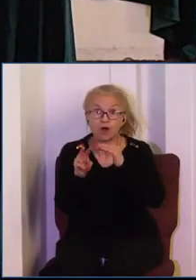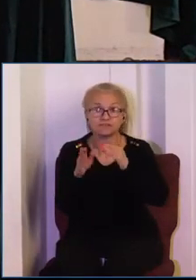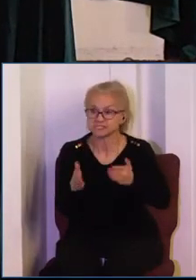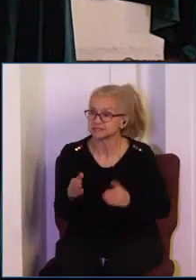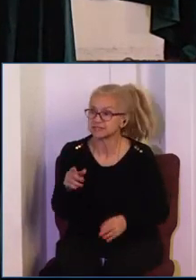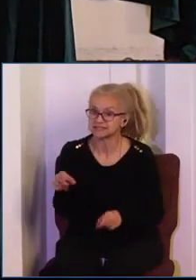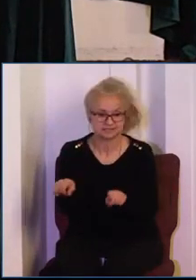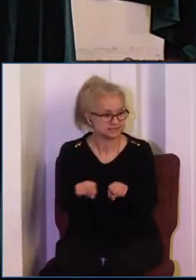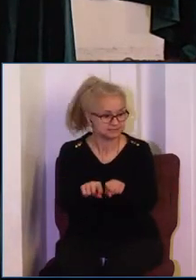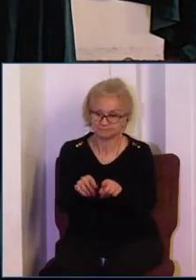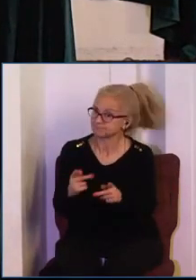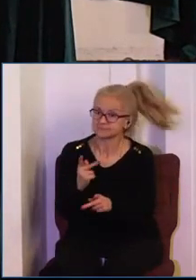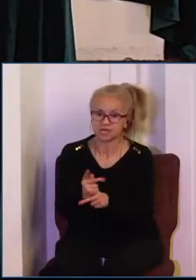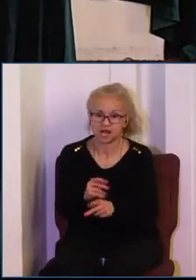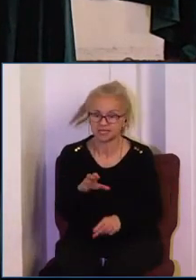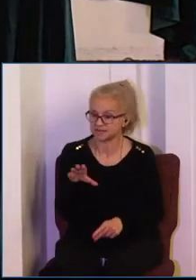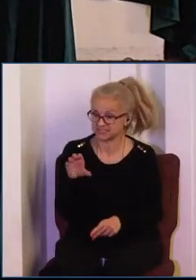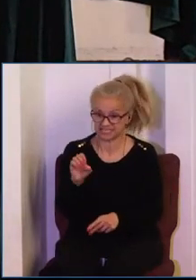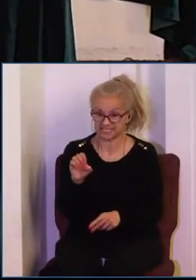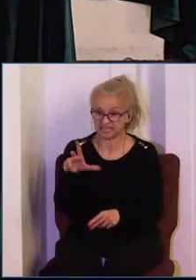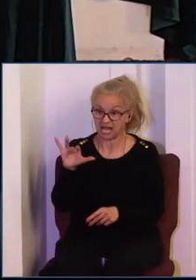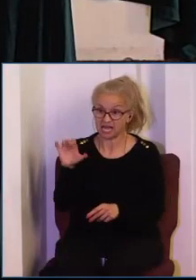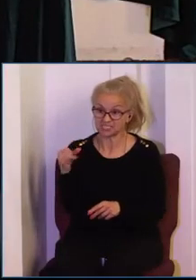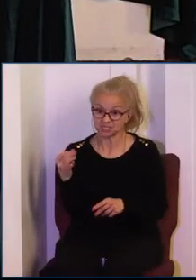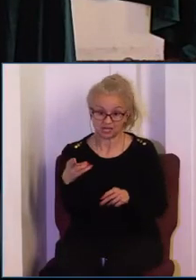same kind of Elijah prophecy.